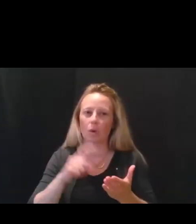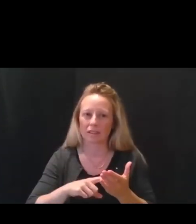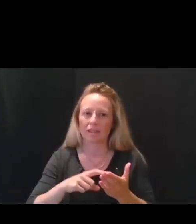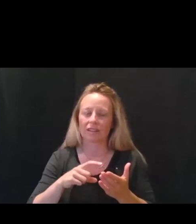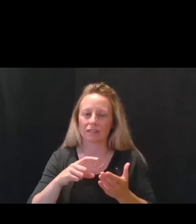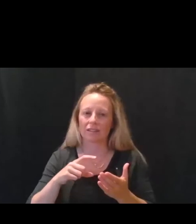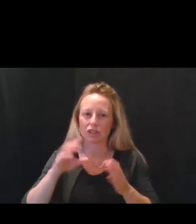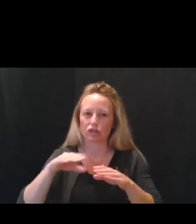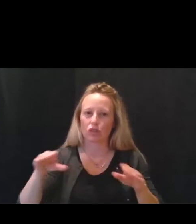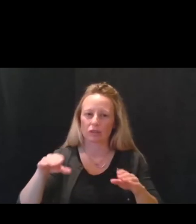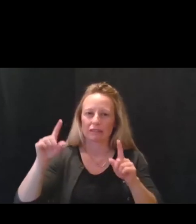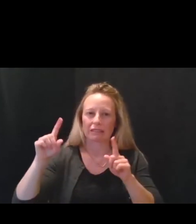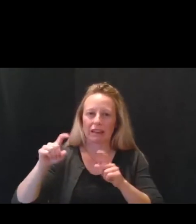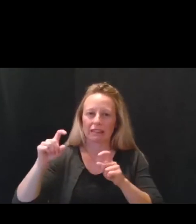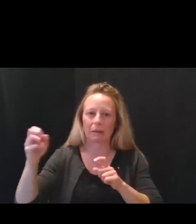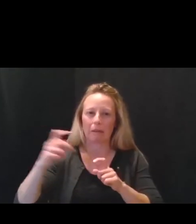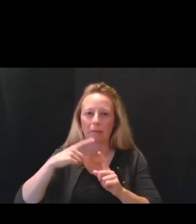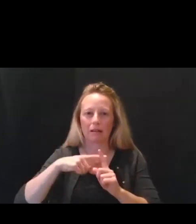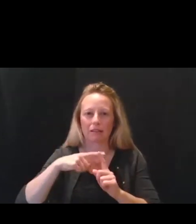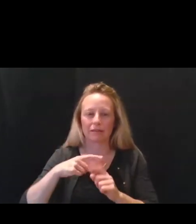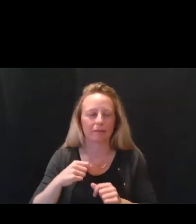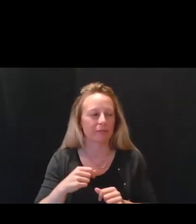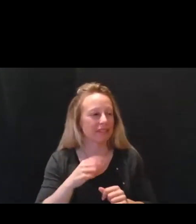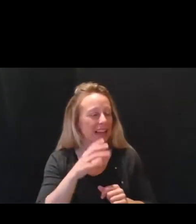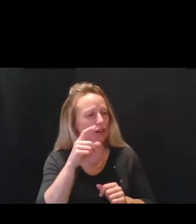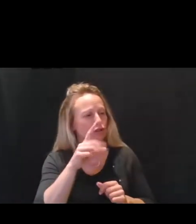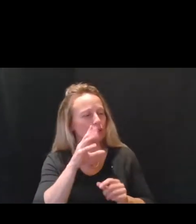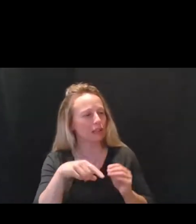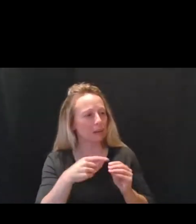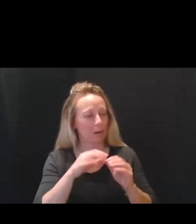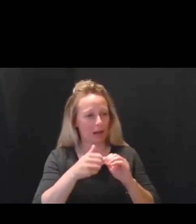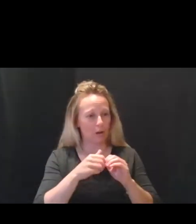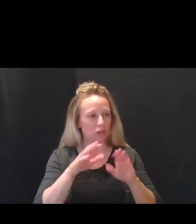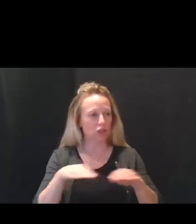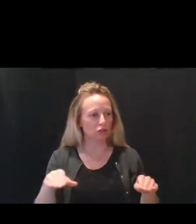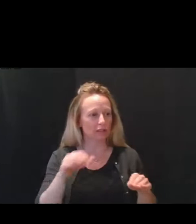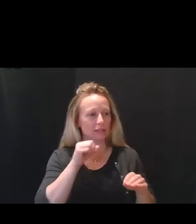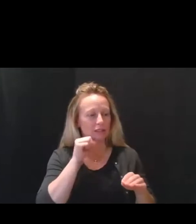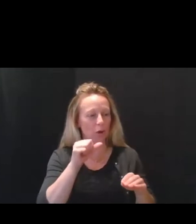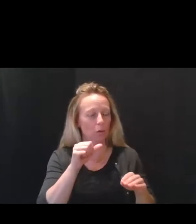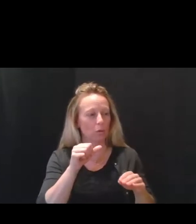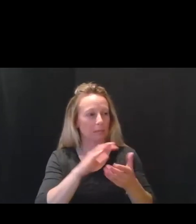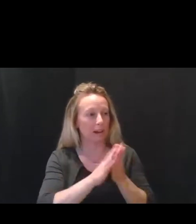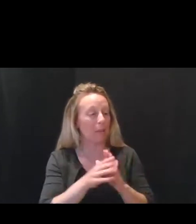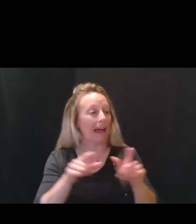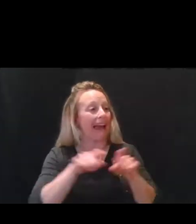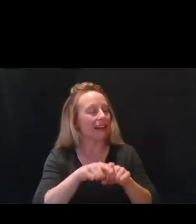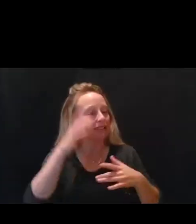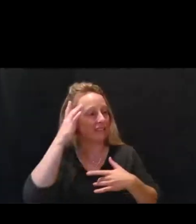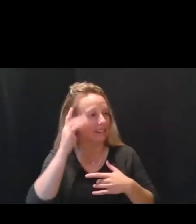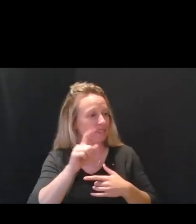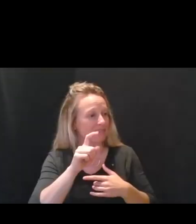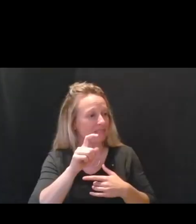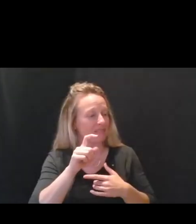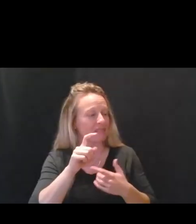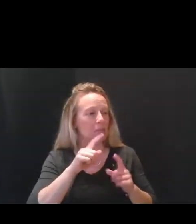positive. So you're talking about how children don't get as sick. What role do they have in spreading